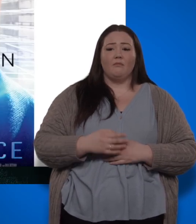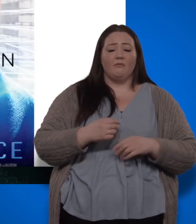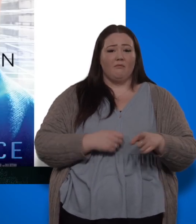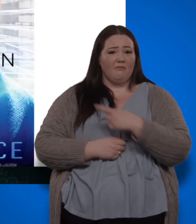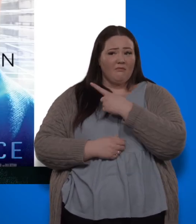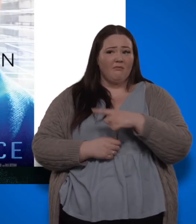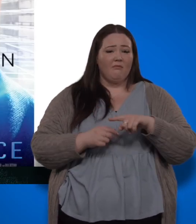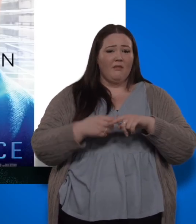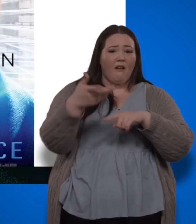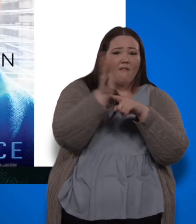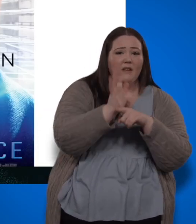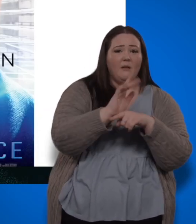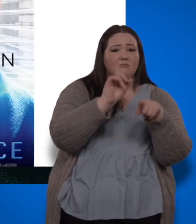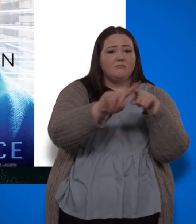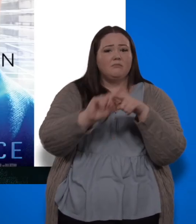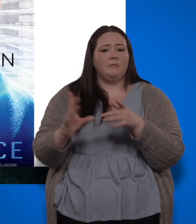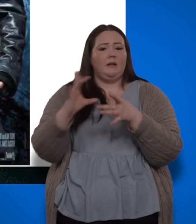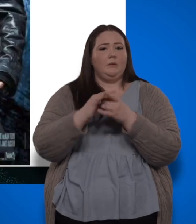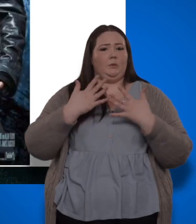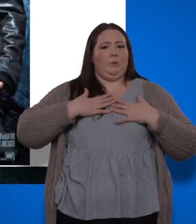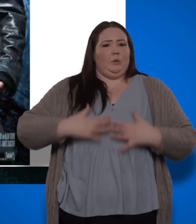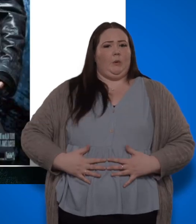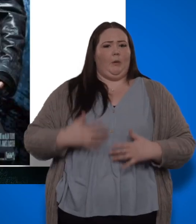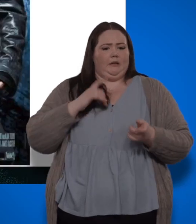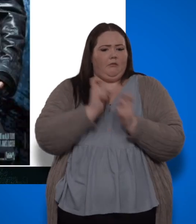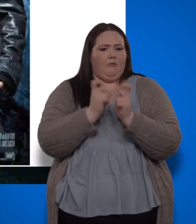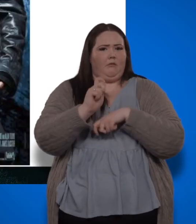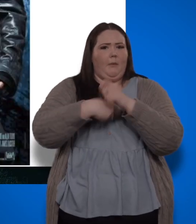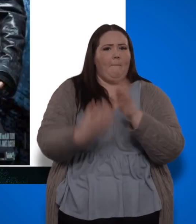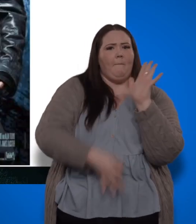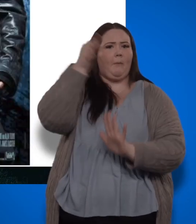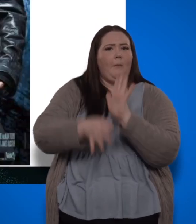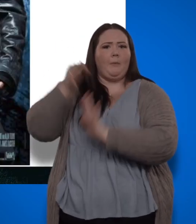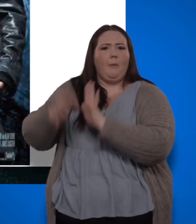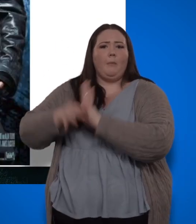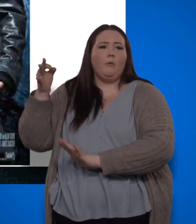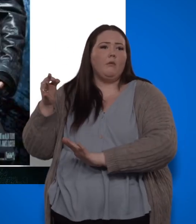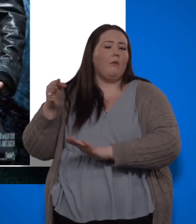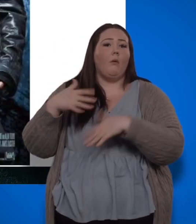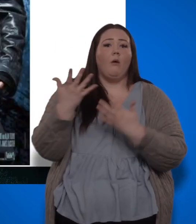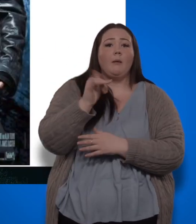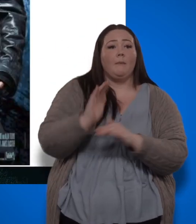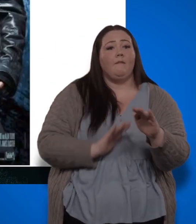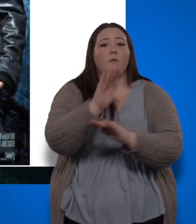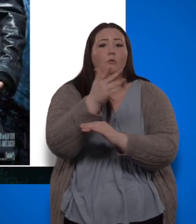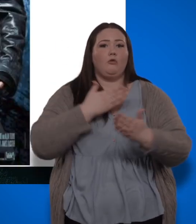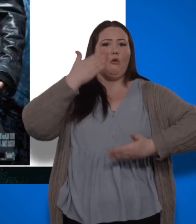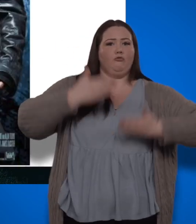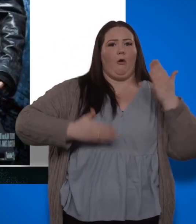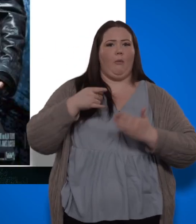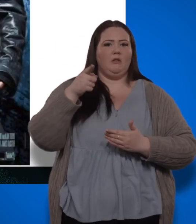Films looking at issues to do with human enhancement, robots and the possibility that robots are going to rise up